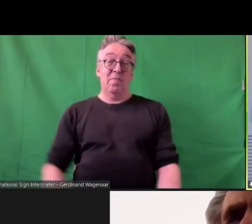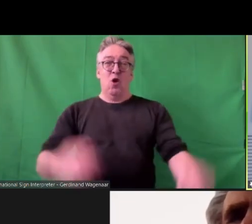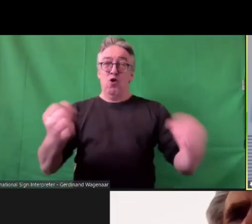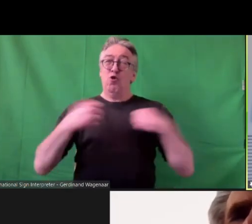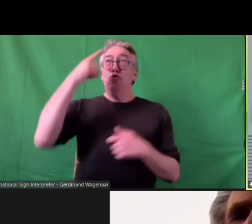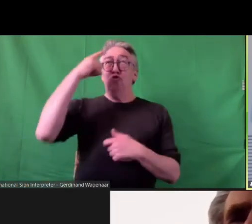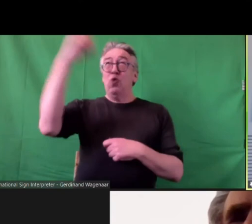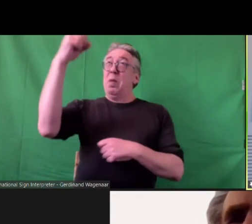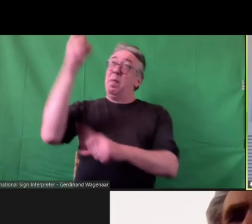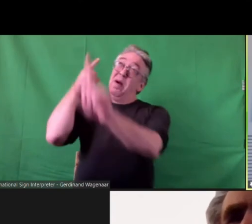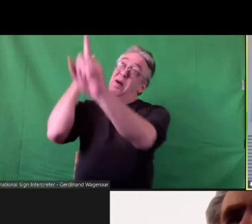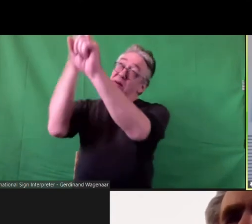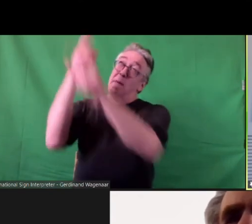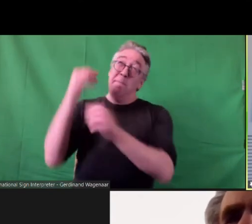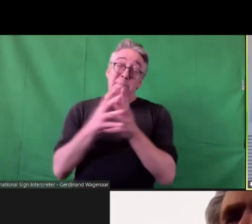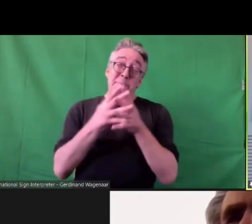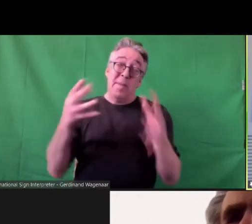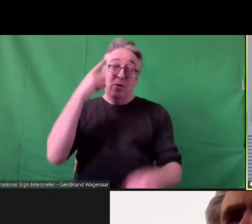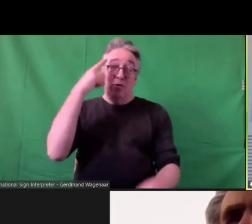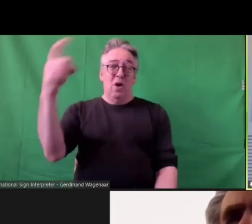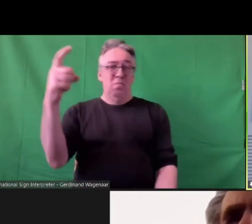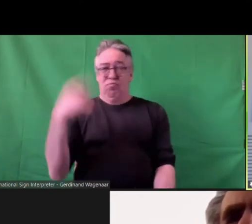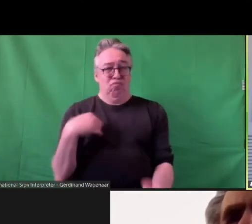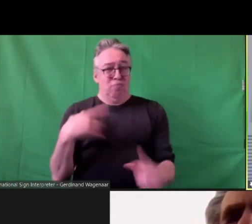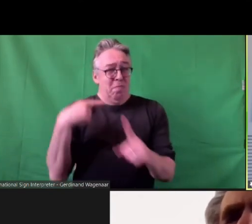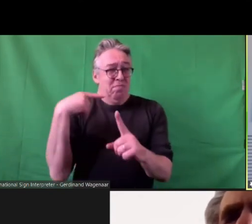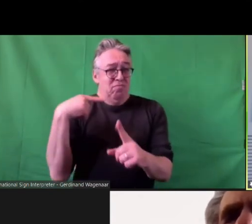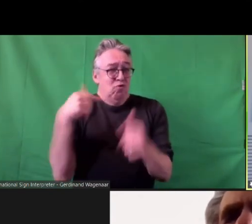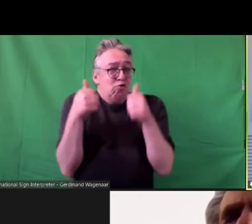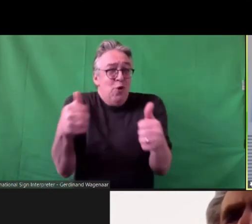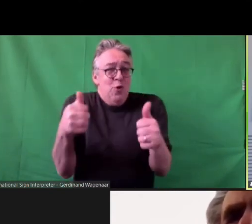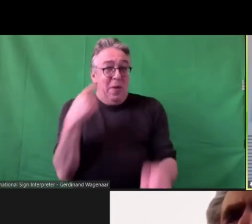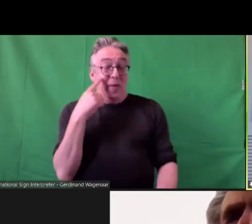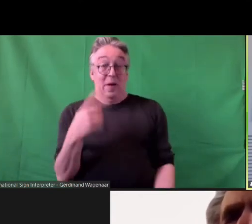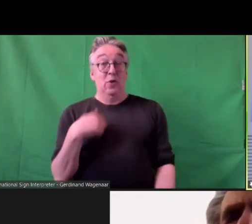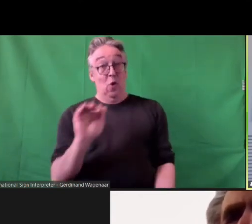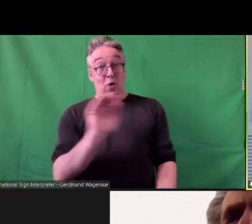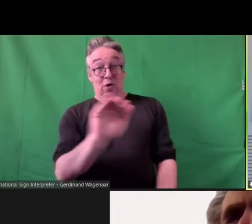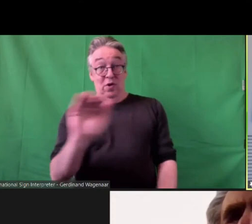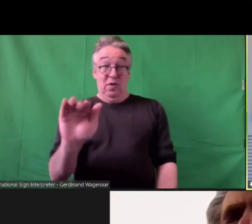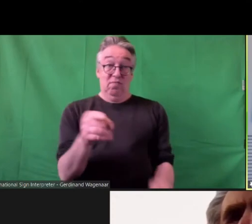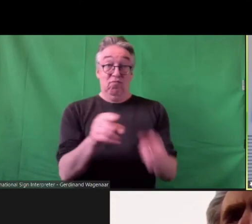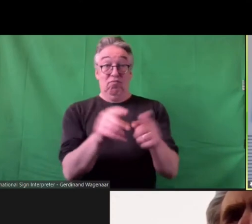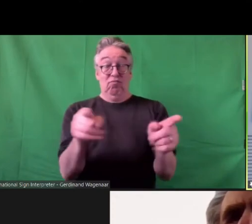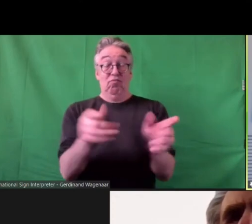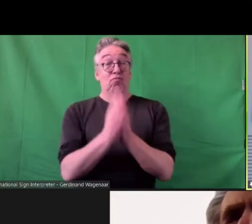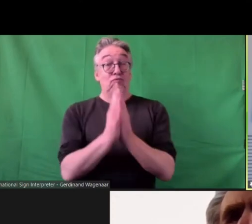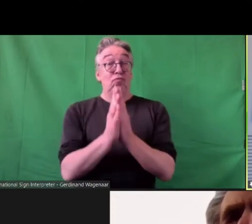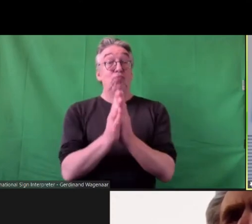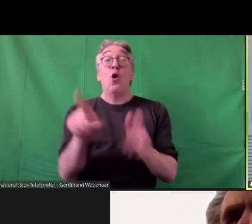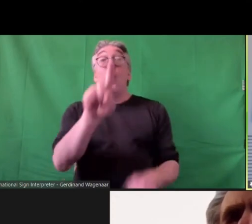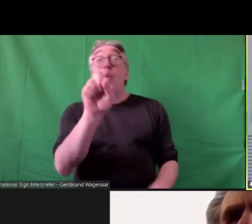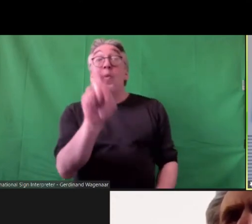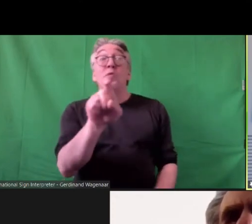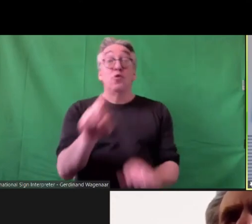fact. So with that, what I'd like to do now is to encourage colleagues to put questions in the chat